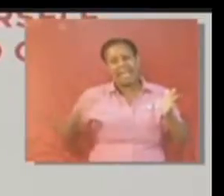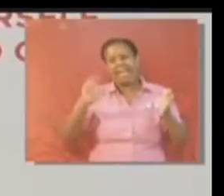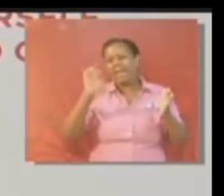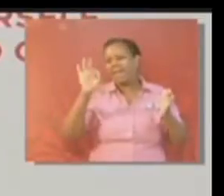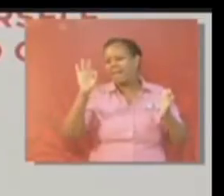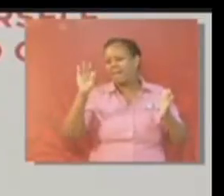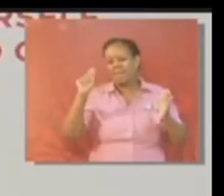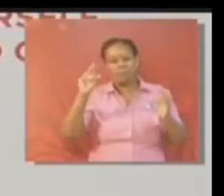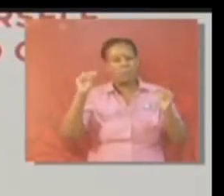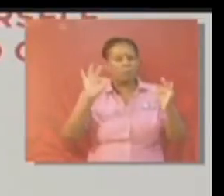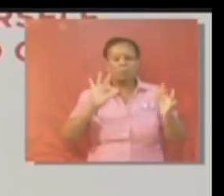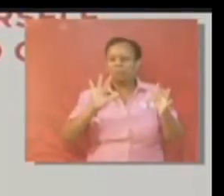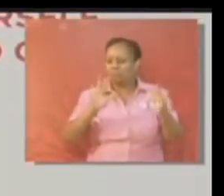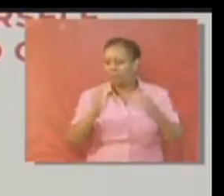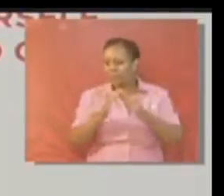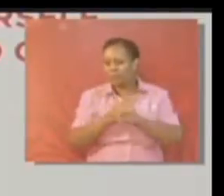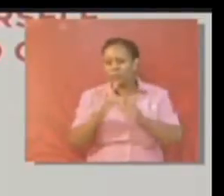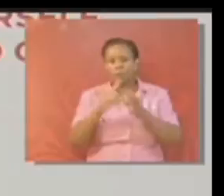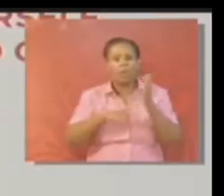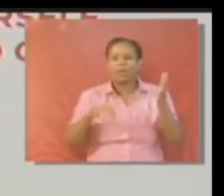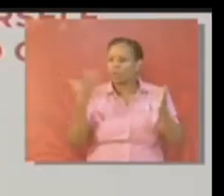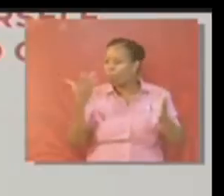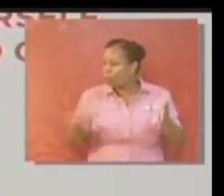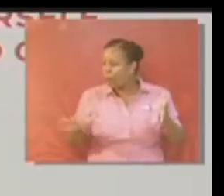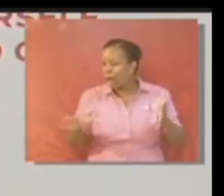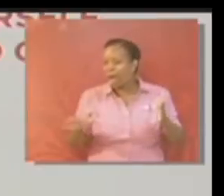to then discourage